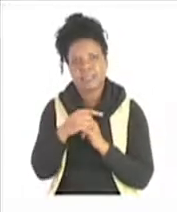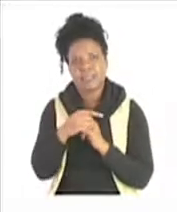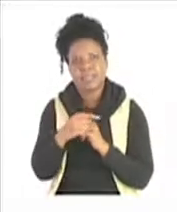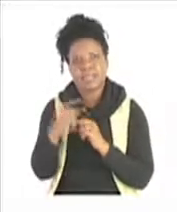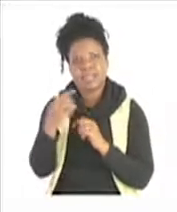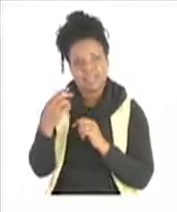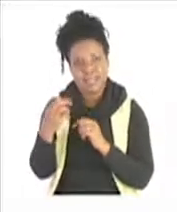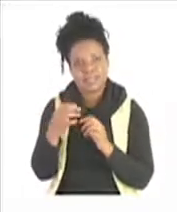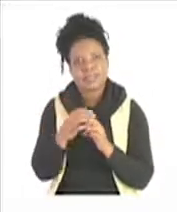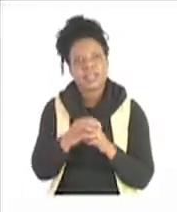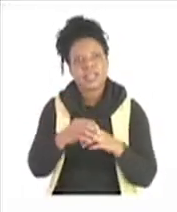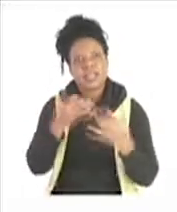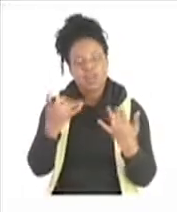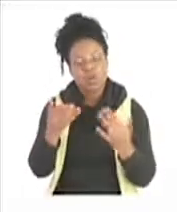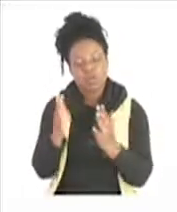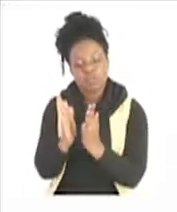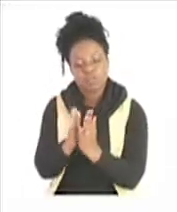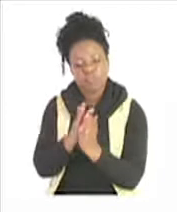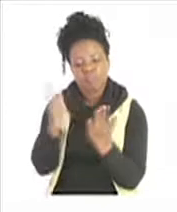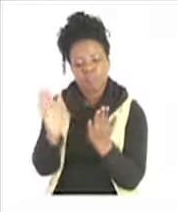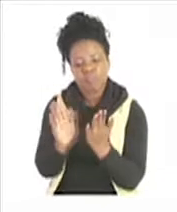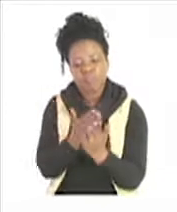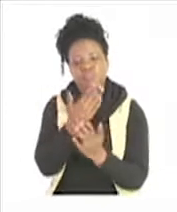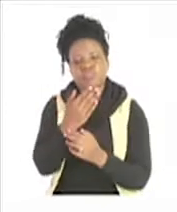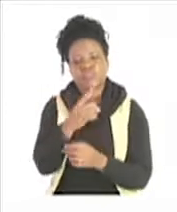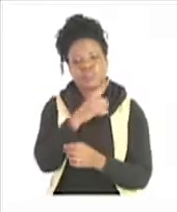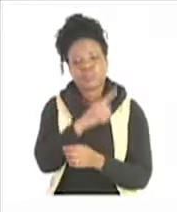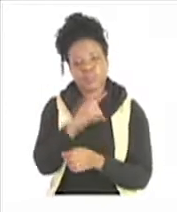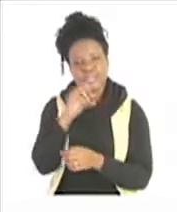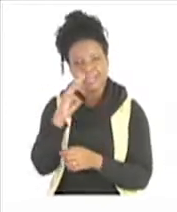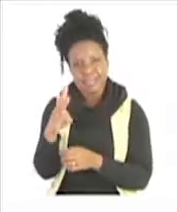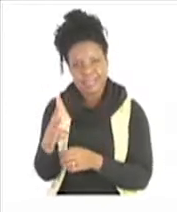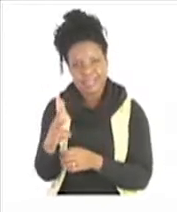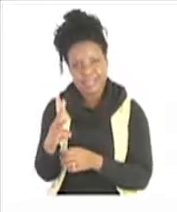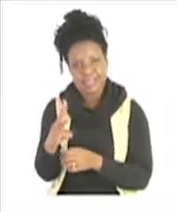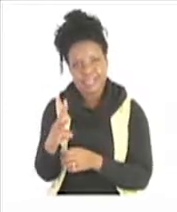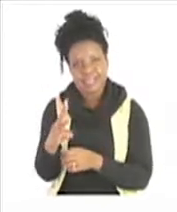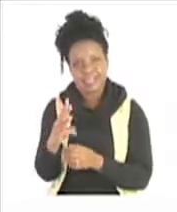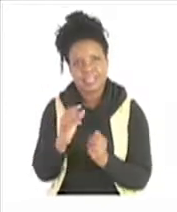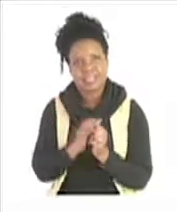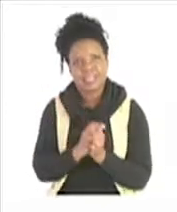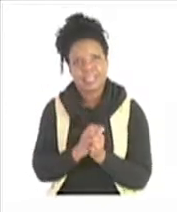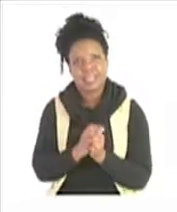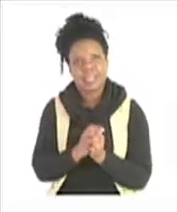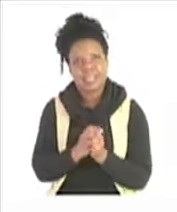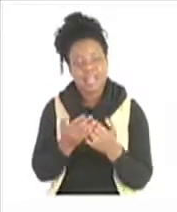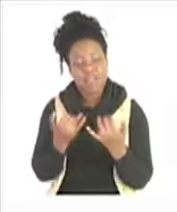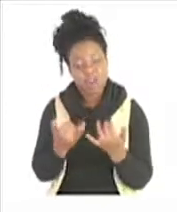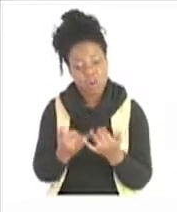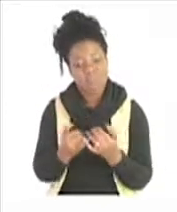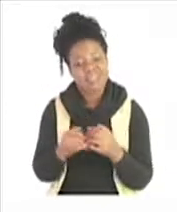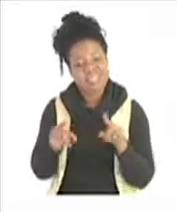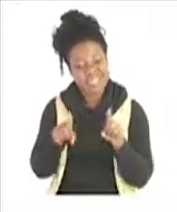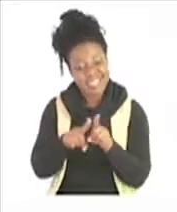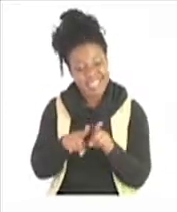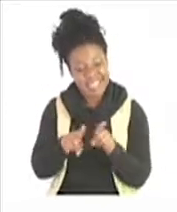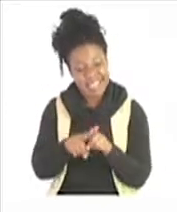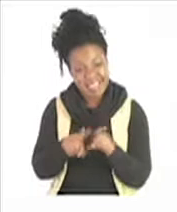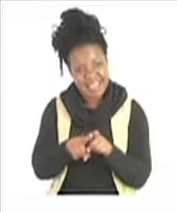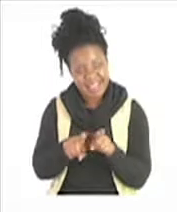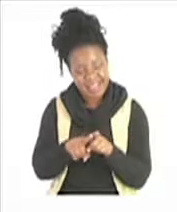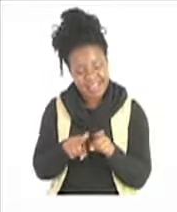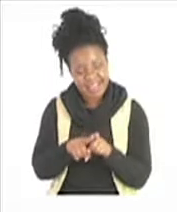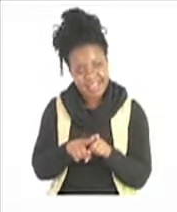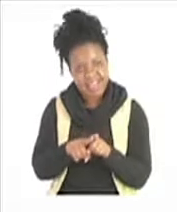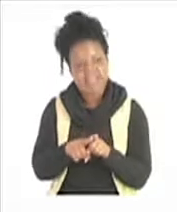13, our activity continues. Here it says calculate and also apply BODMAS. Number